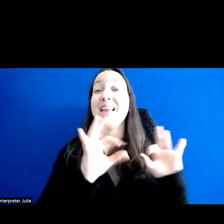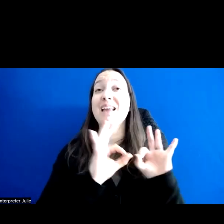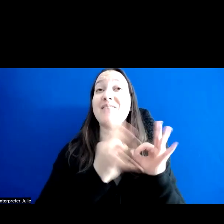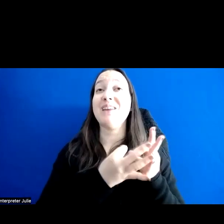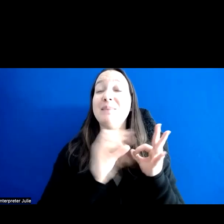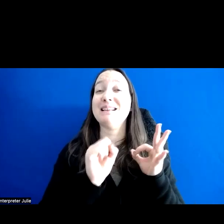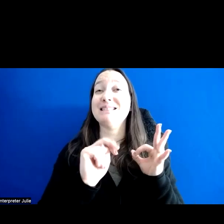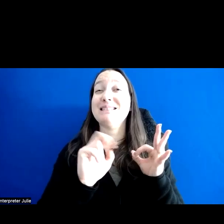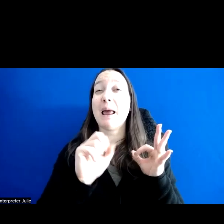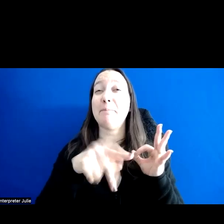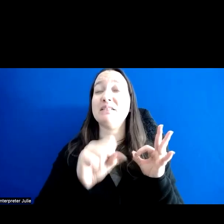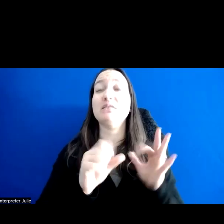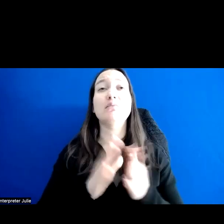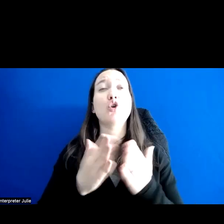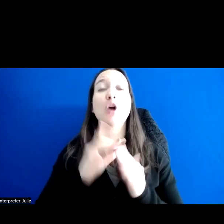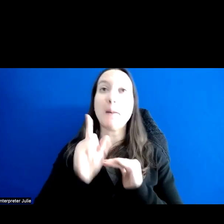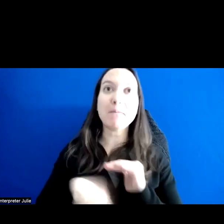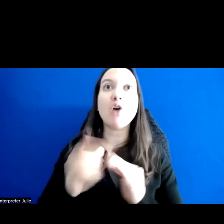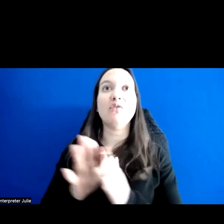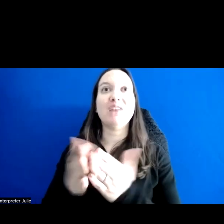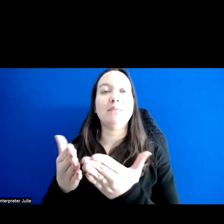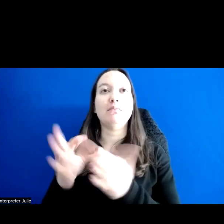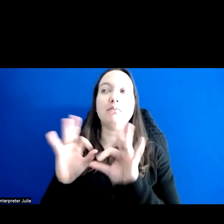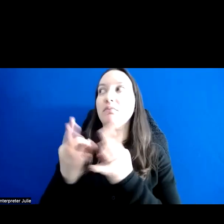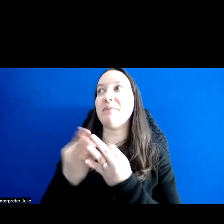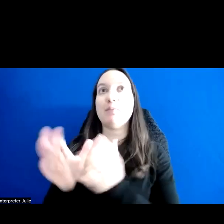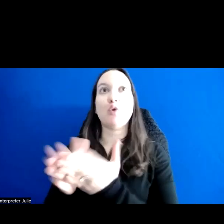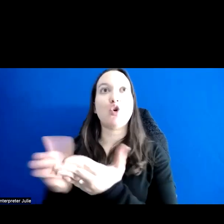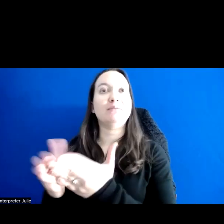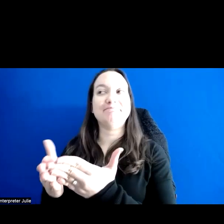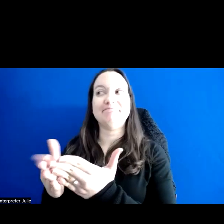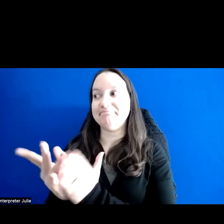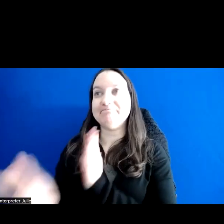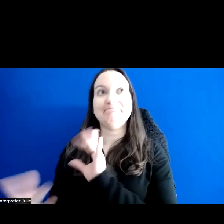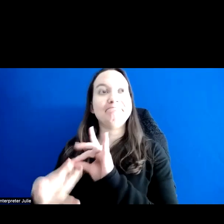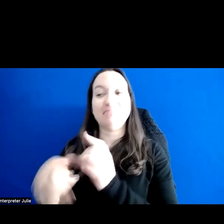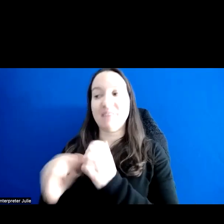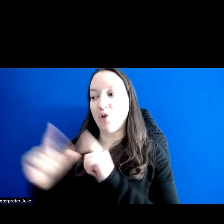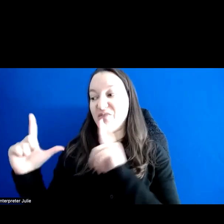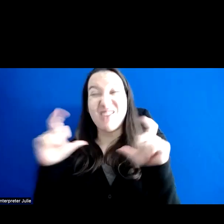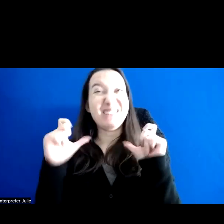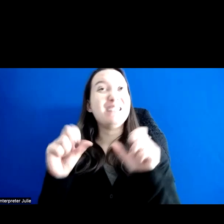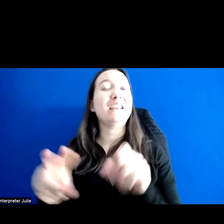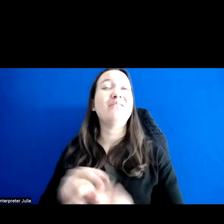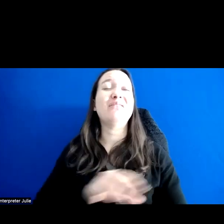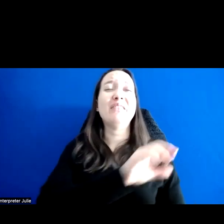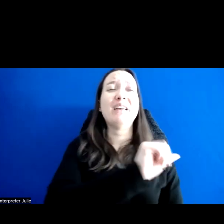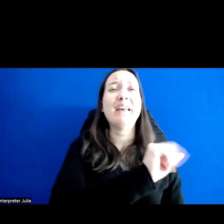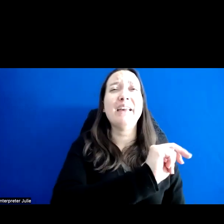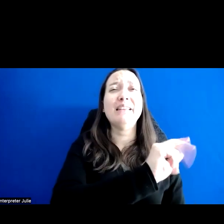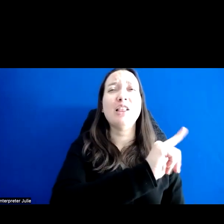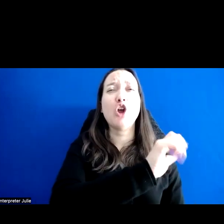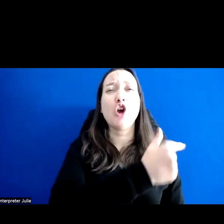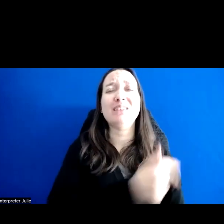Snaps. It's a book about family albums, about all of the way in which photography, whether analog or digital,